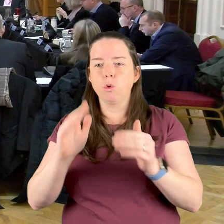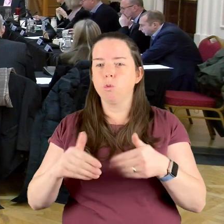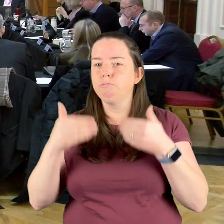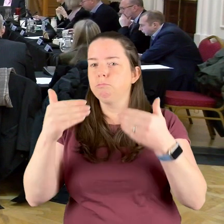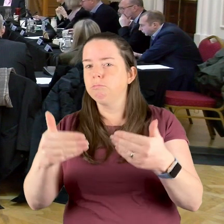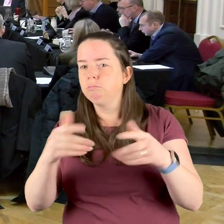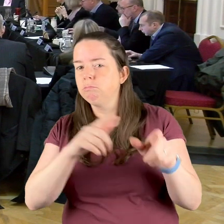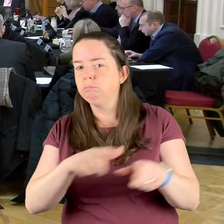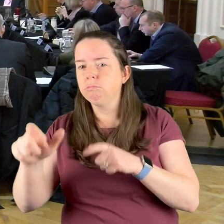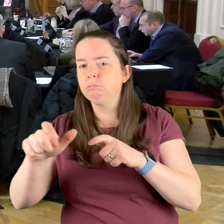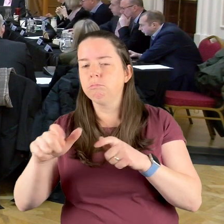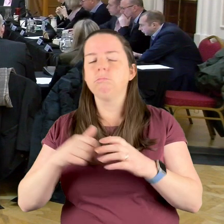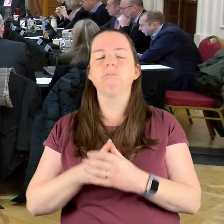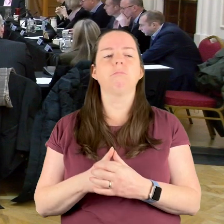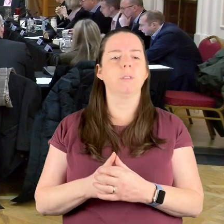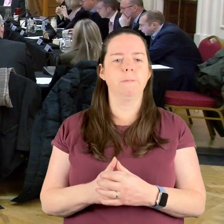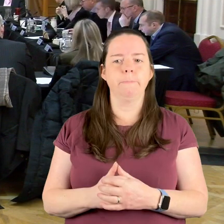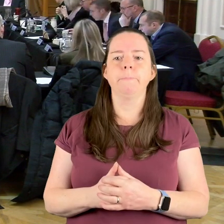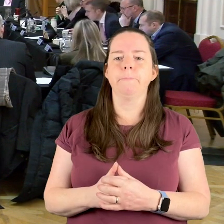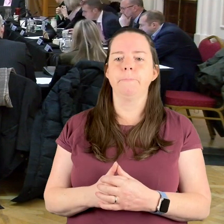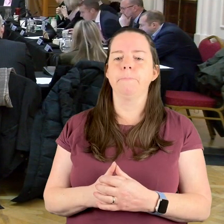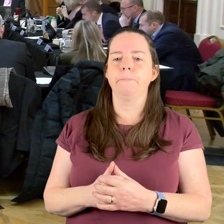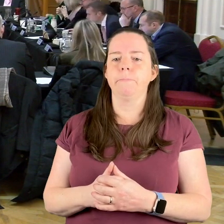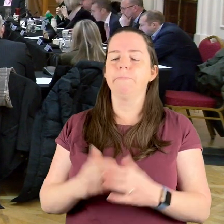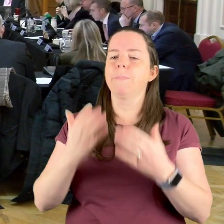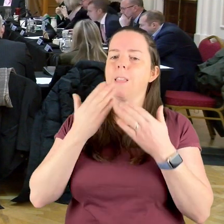to proceed in that way?